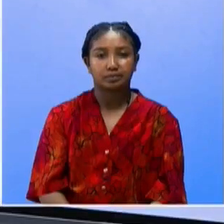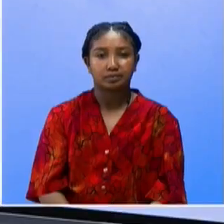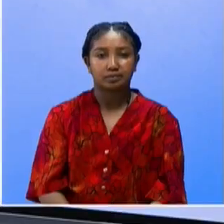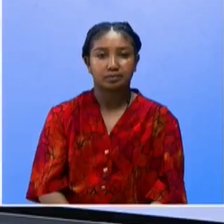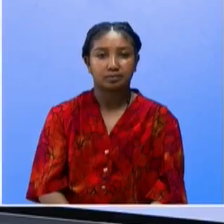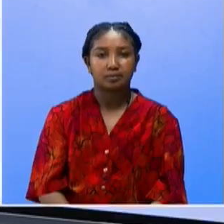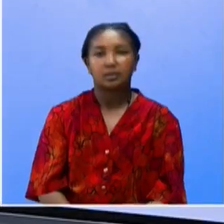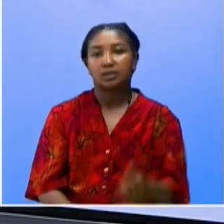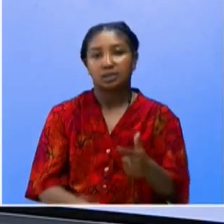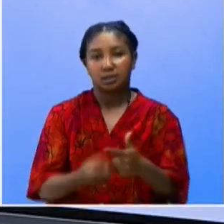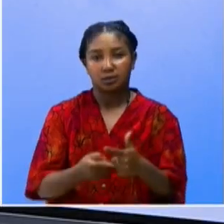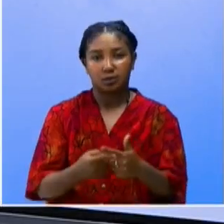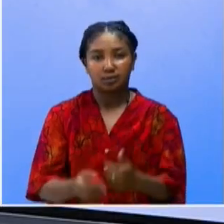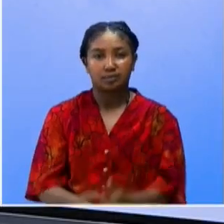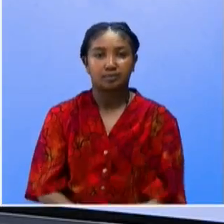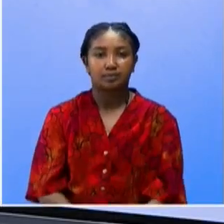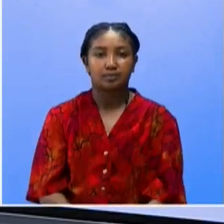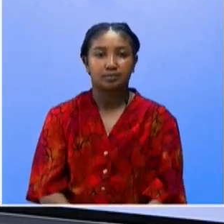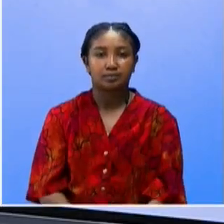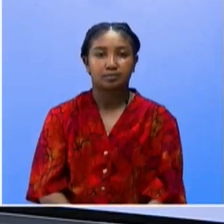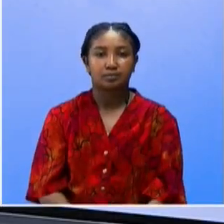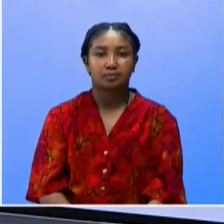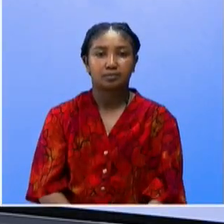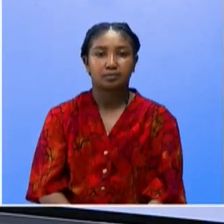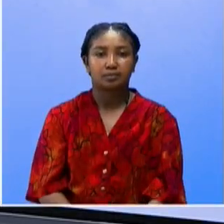The second,